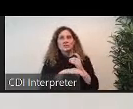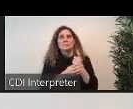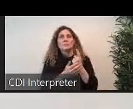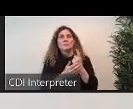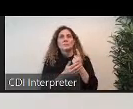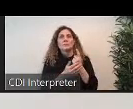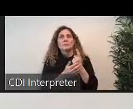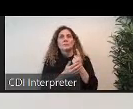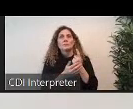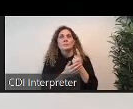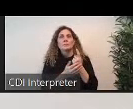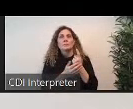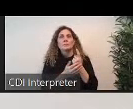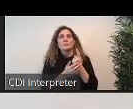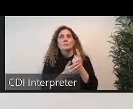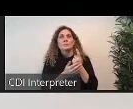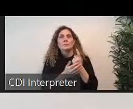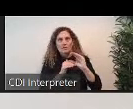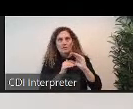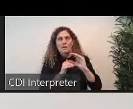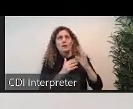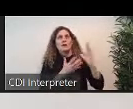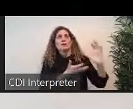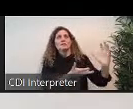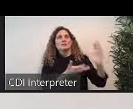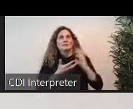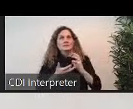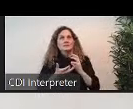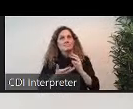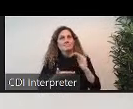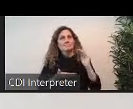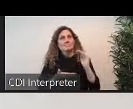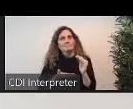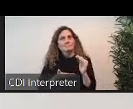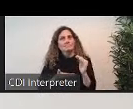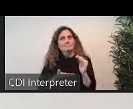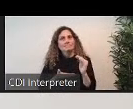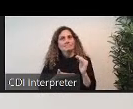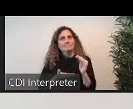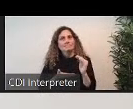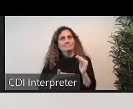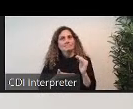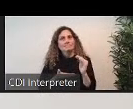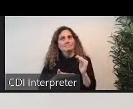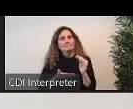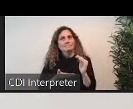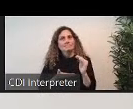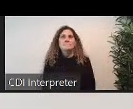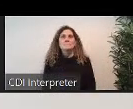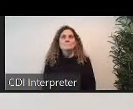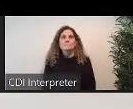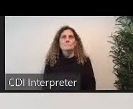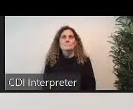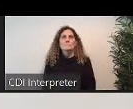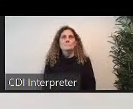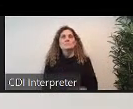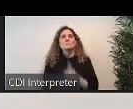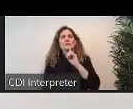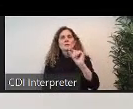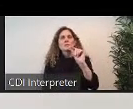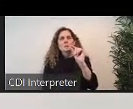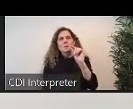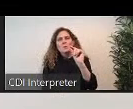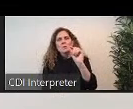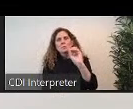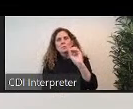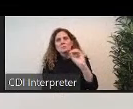of doses administered in Milwaukee County. It was a decrease of only a couple percent, but still certainly not the increase that we had hoped